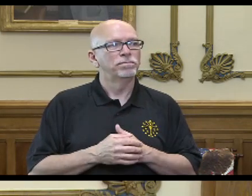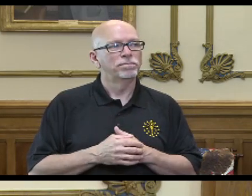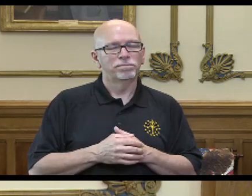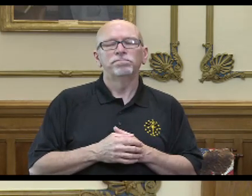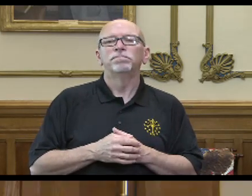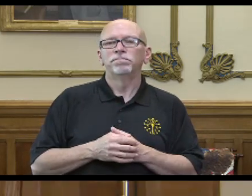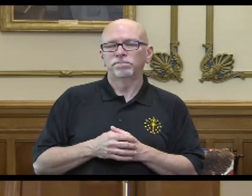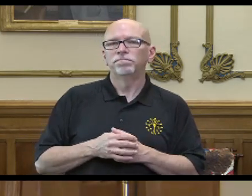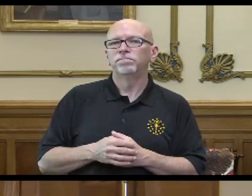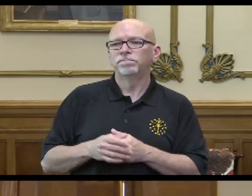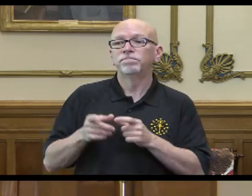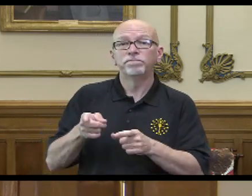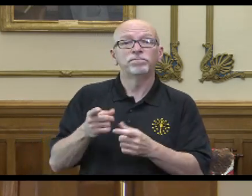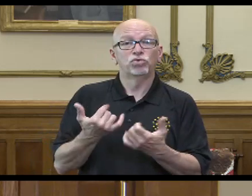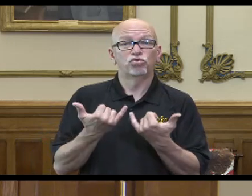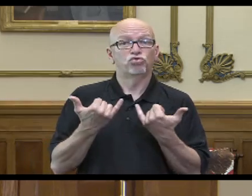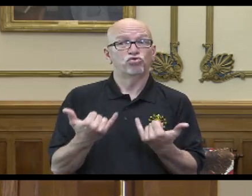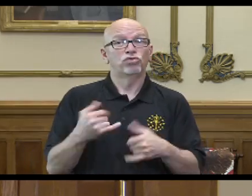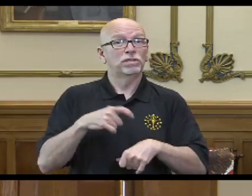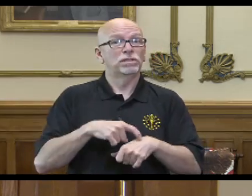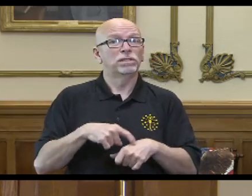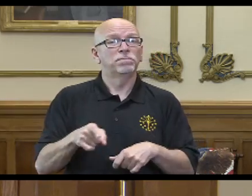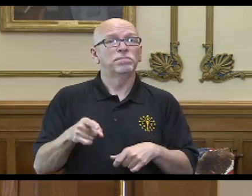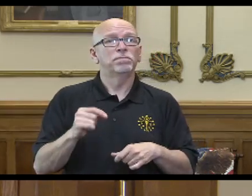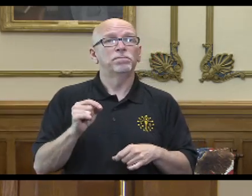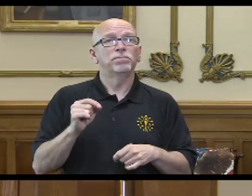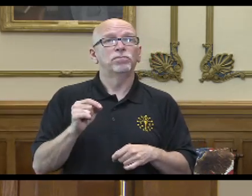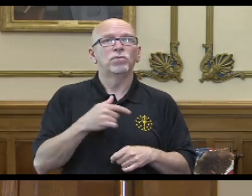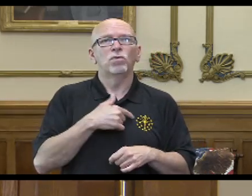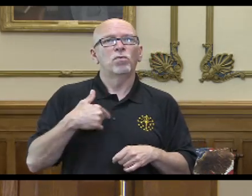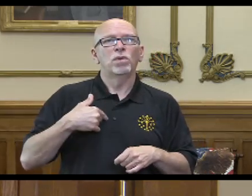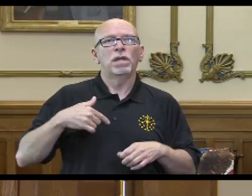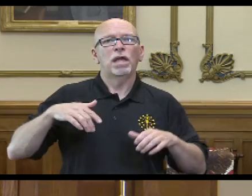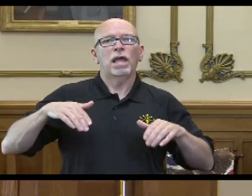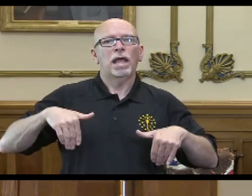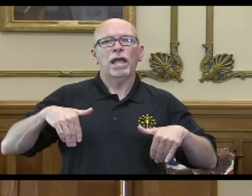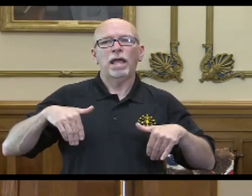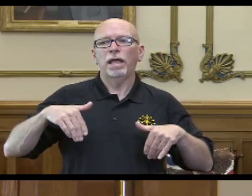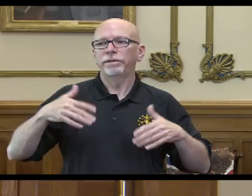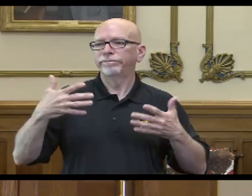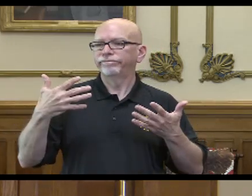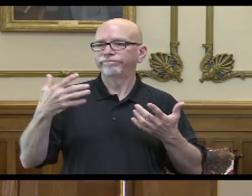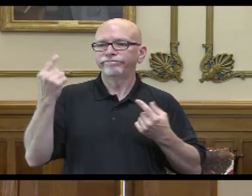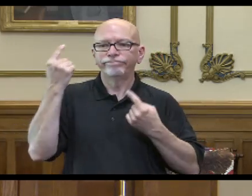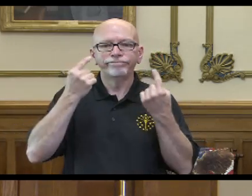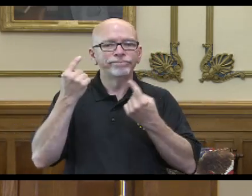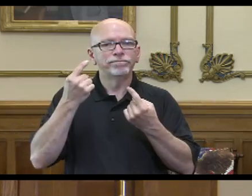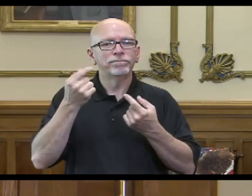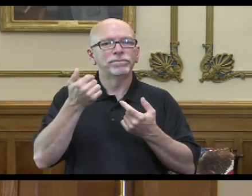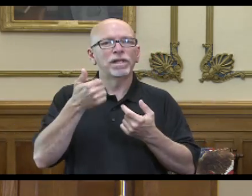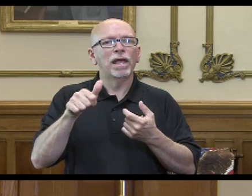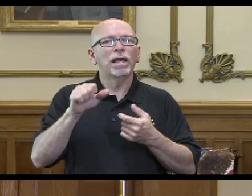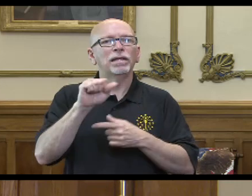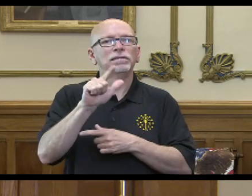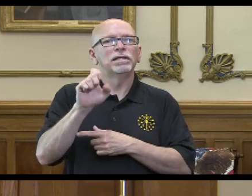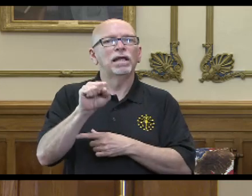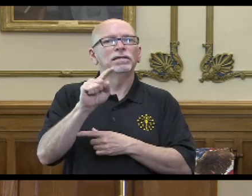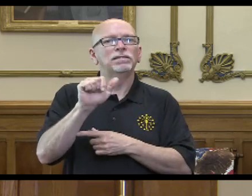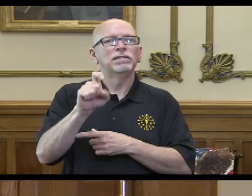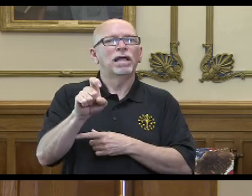Yes, at the current time, there is, we are not considering a sales